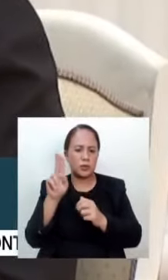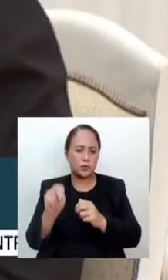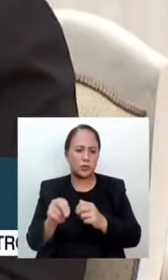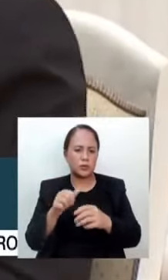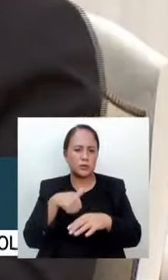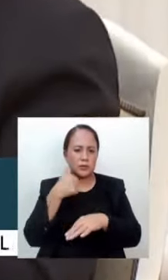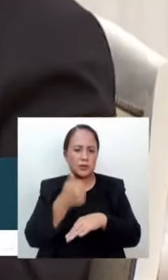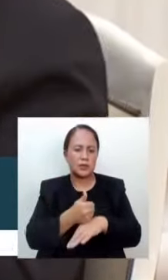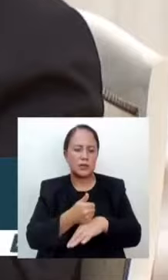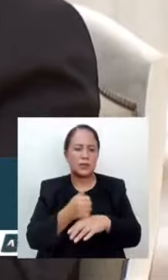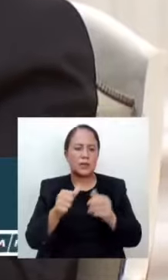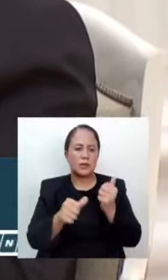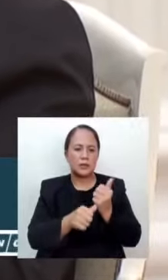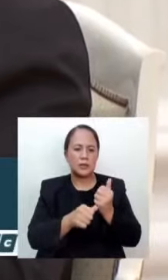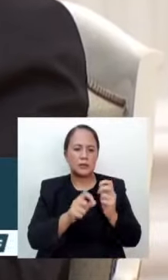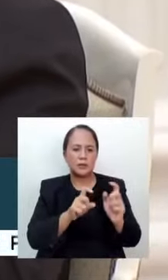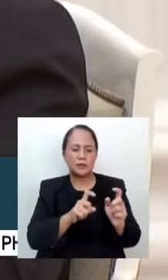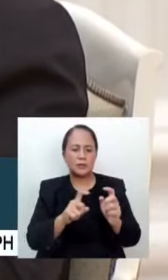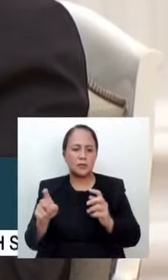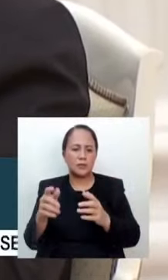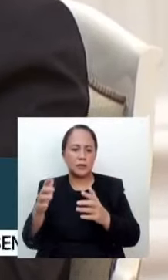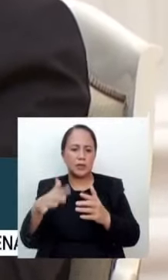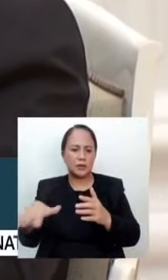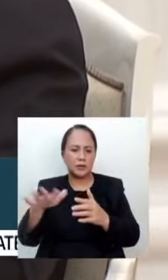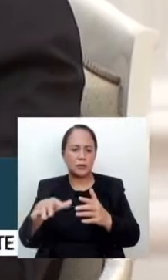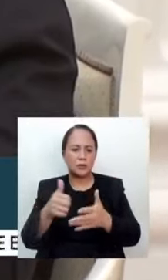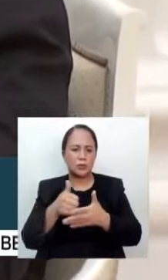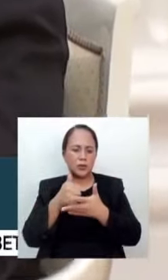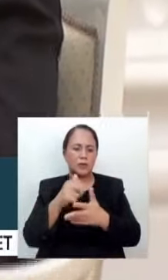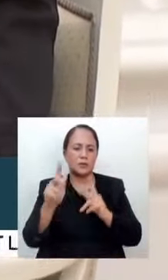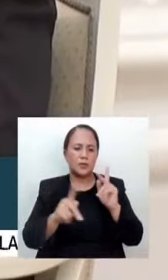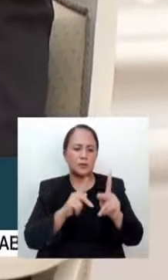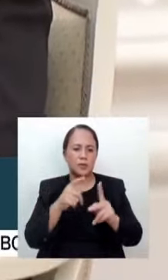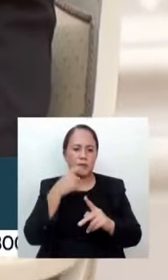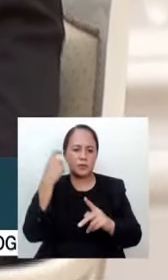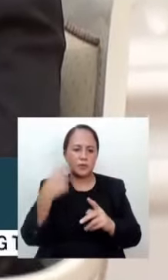and evacuation corridors to help civilians in Ukraine.